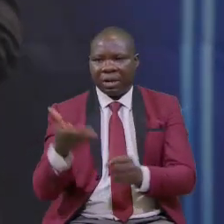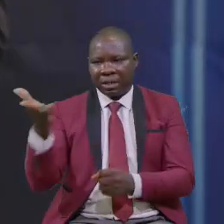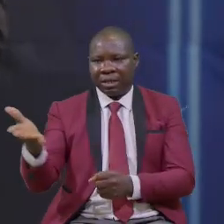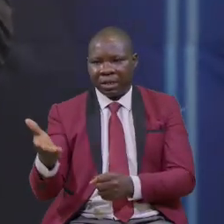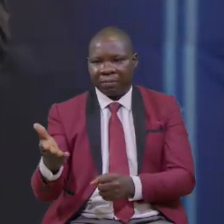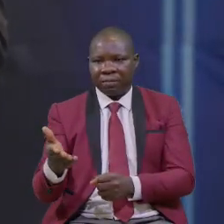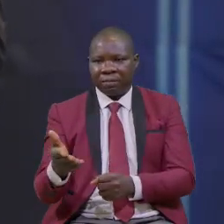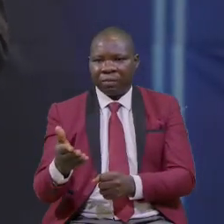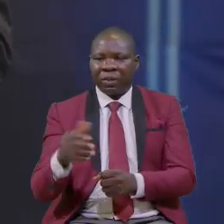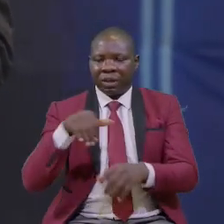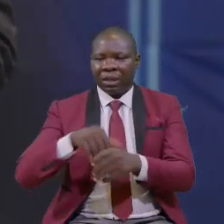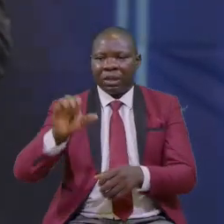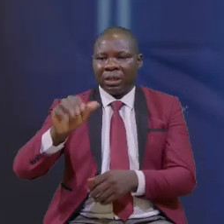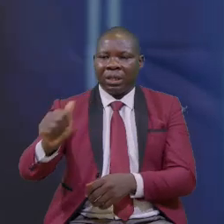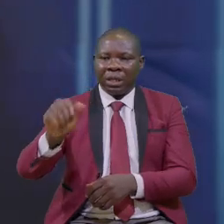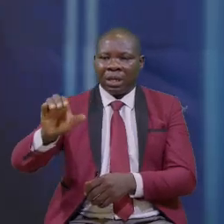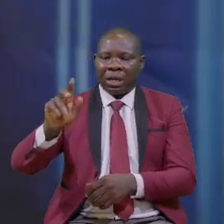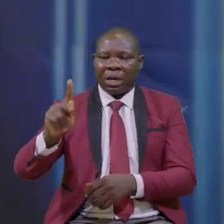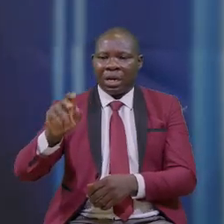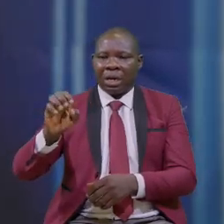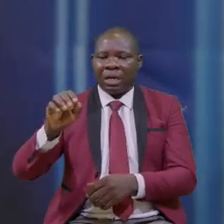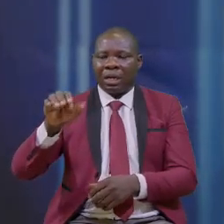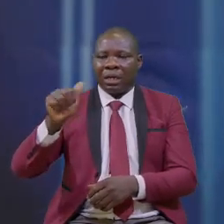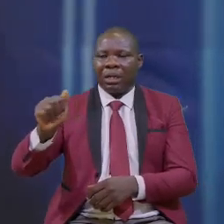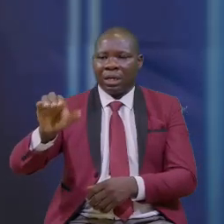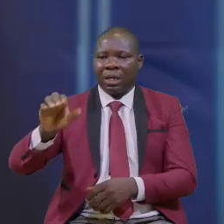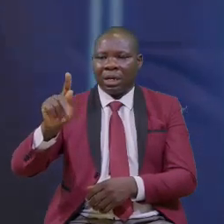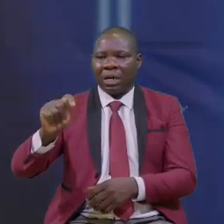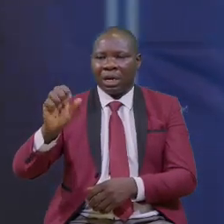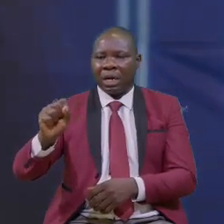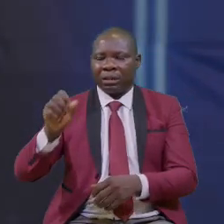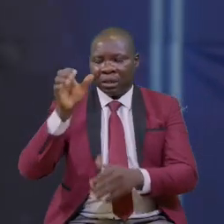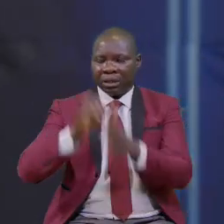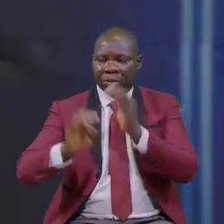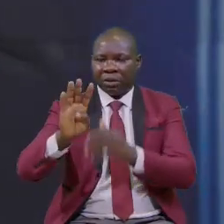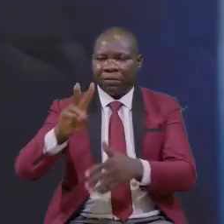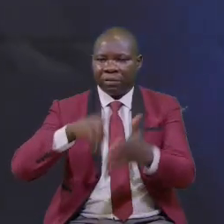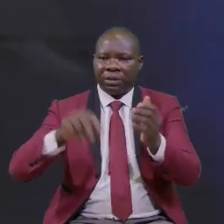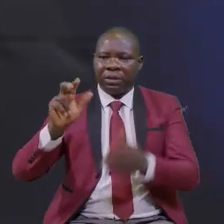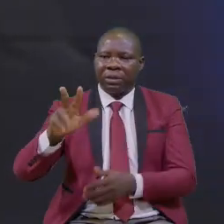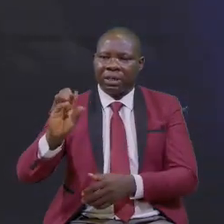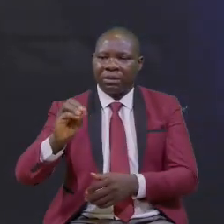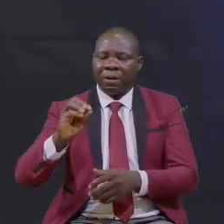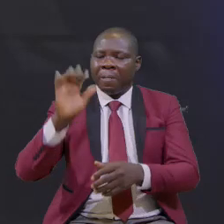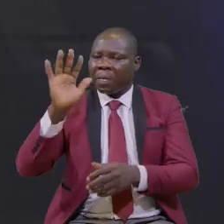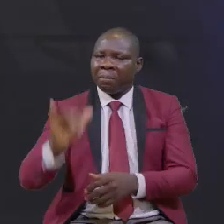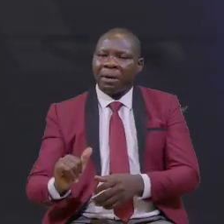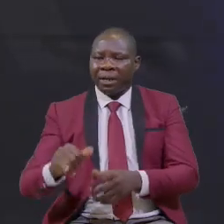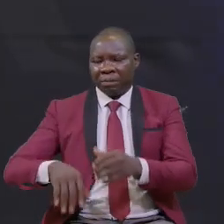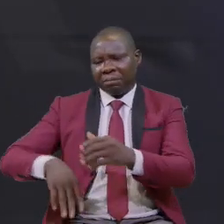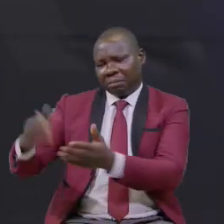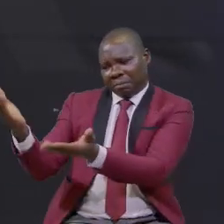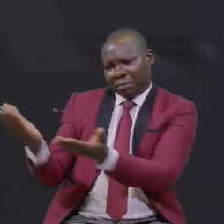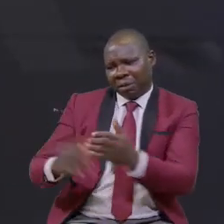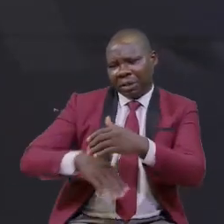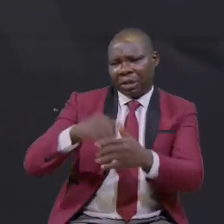4, reading from verse 30. Acts chapter 4, verse 30. By stretching forth thine